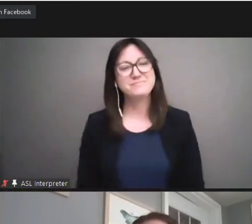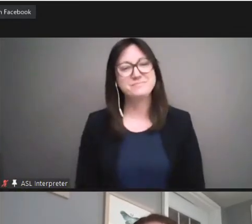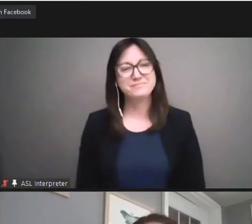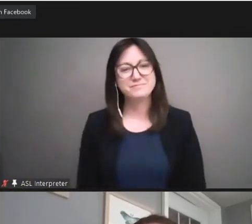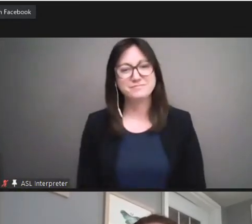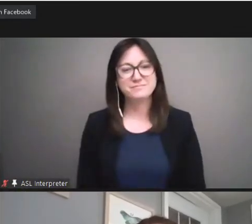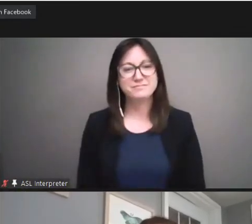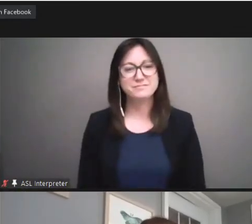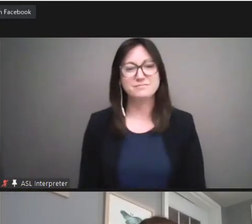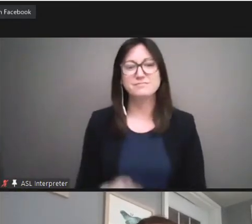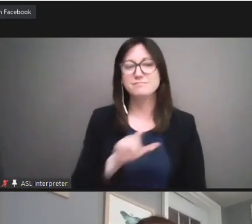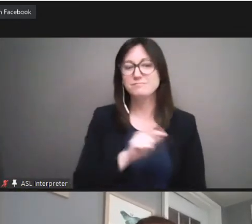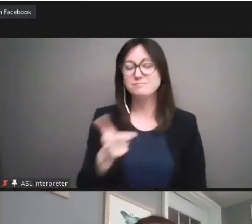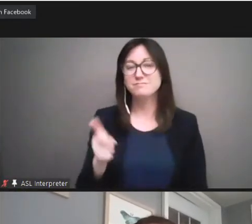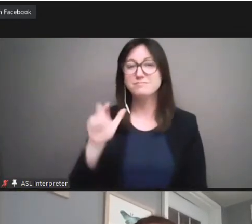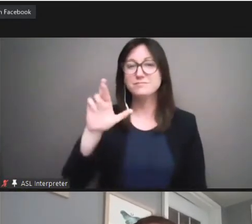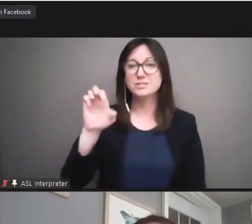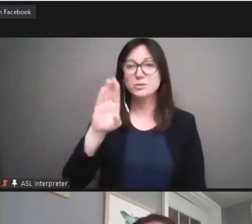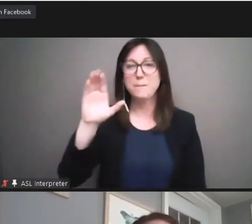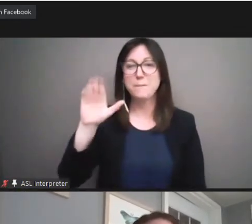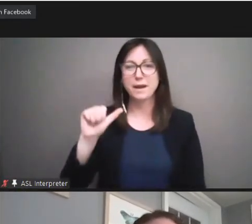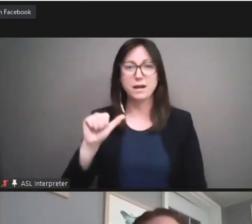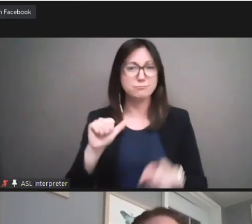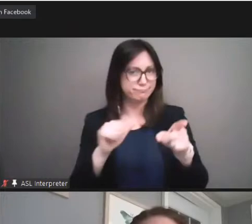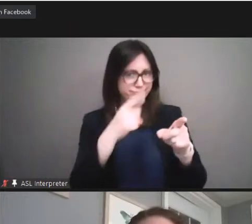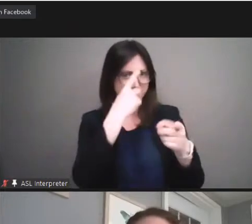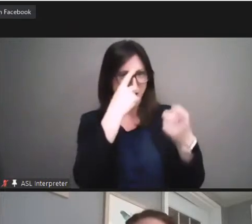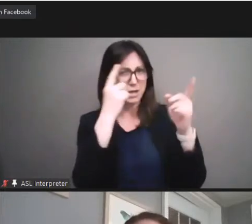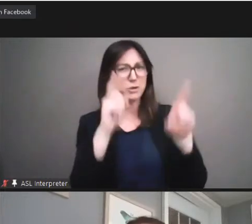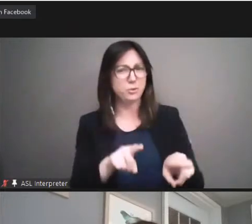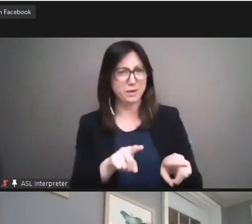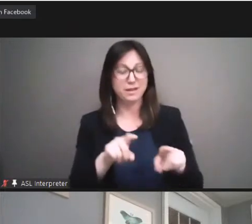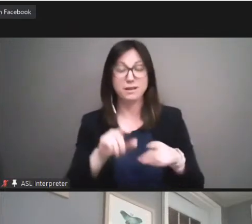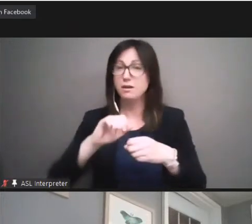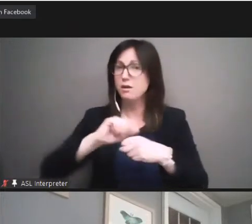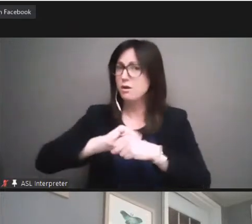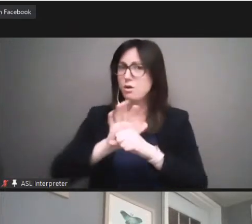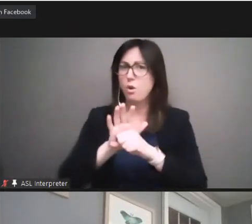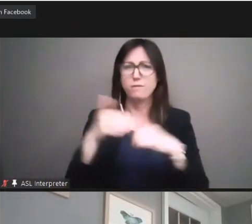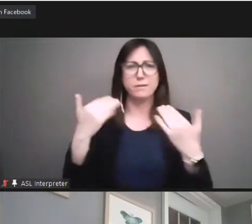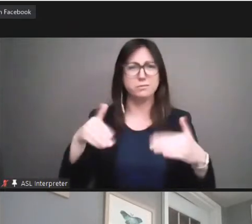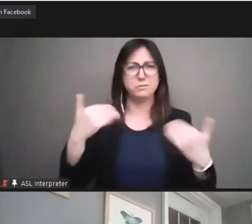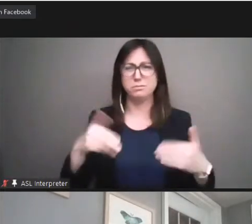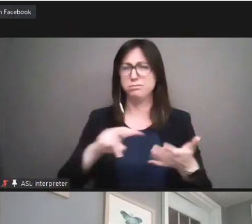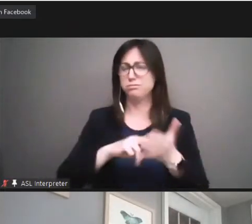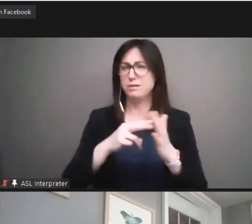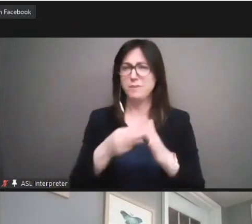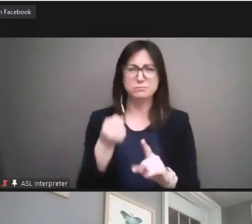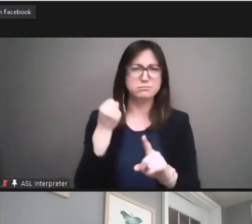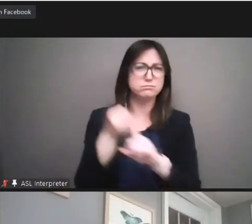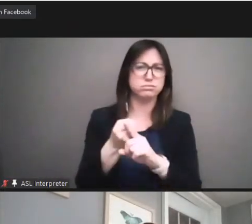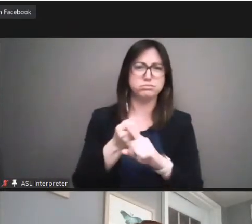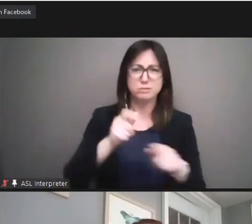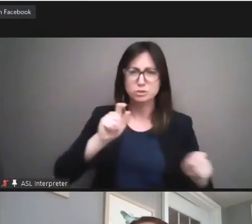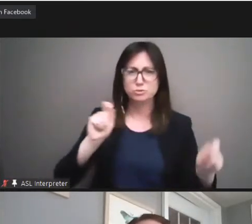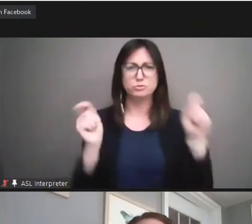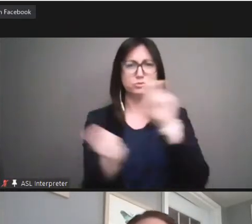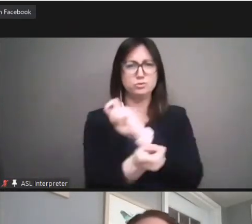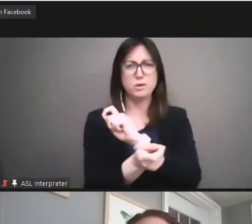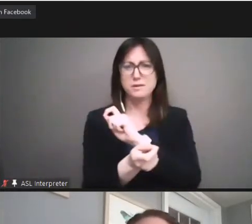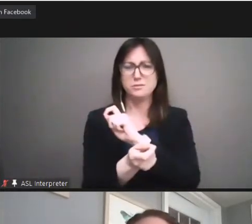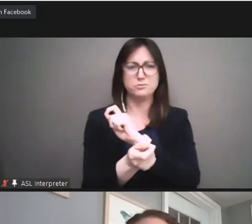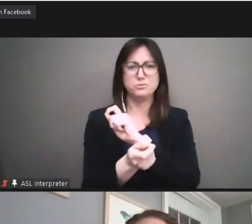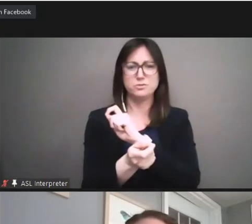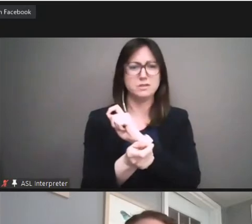I would agree with you, Amanda. I mean, COVID has completely changed how we think about